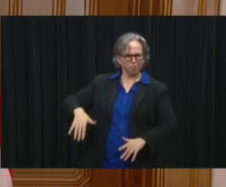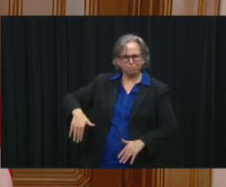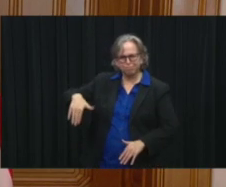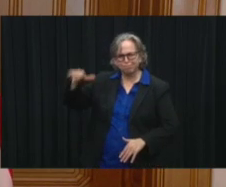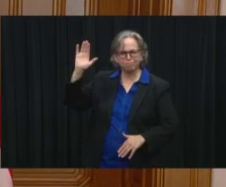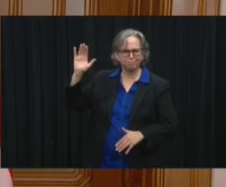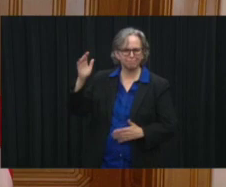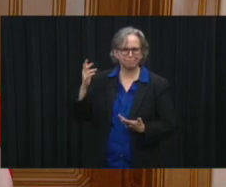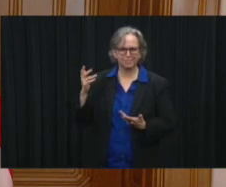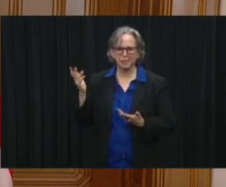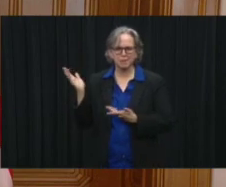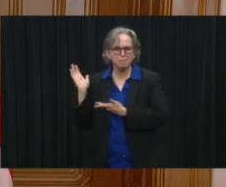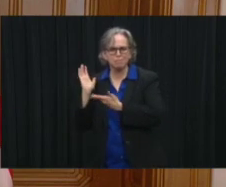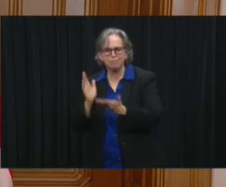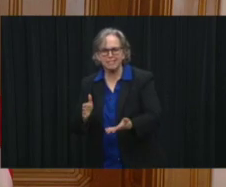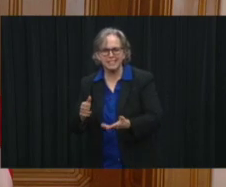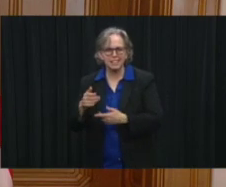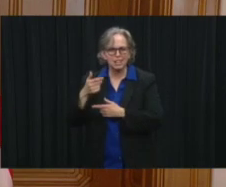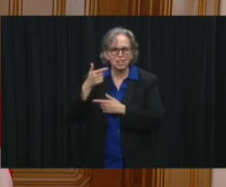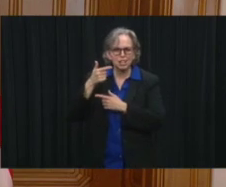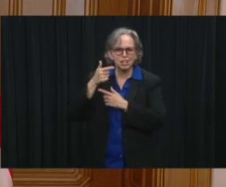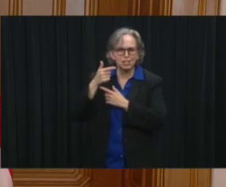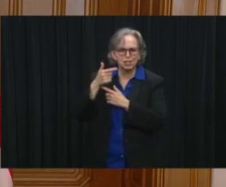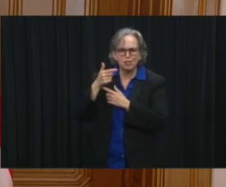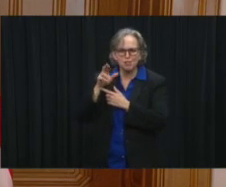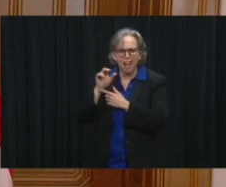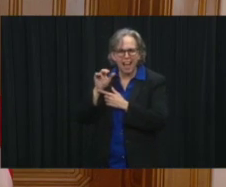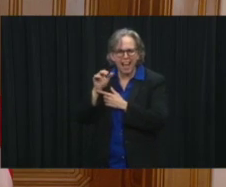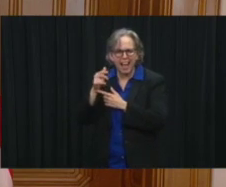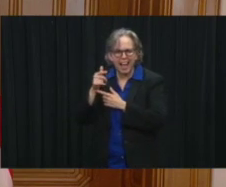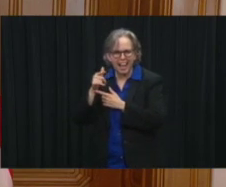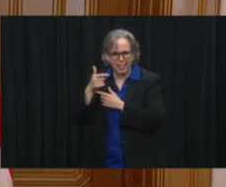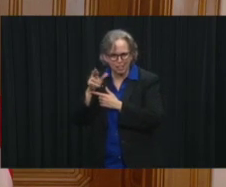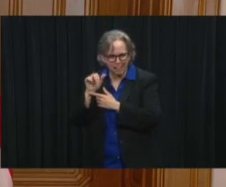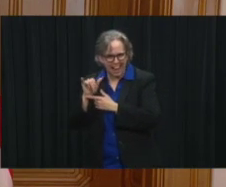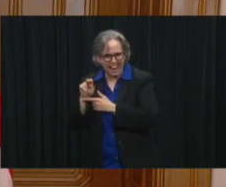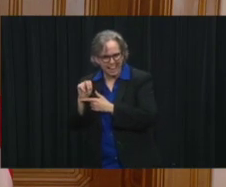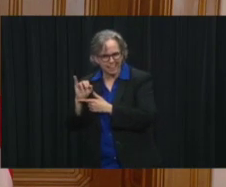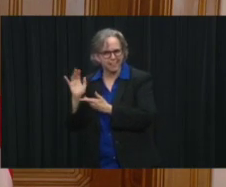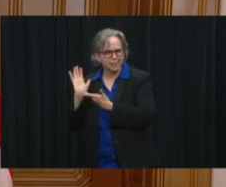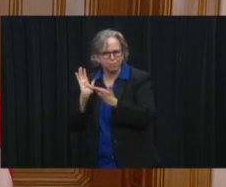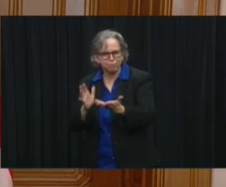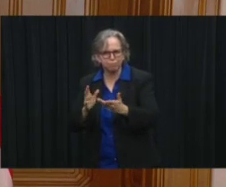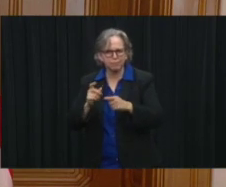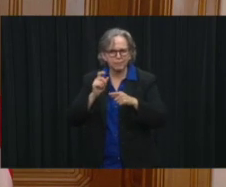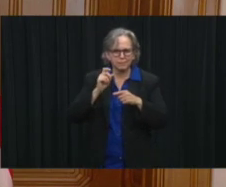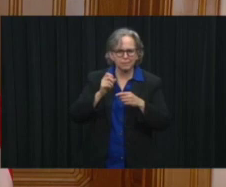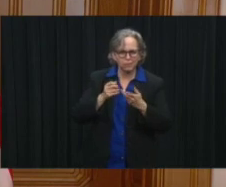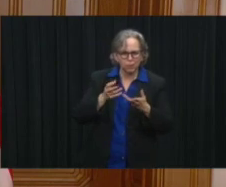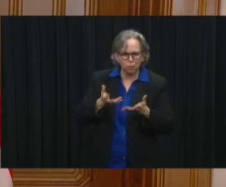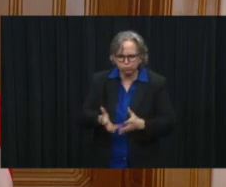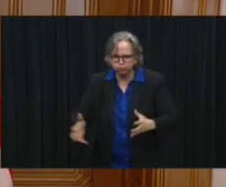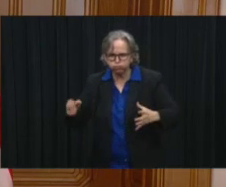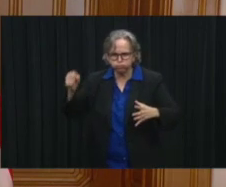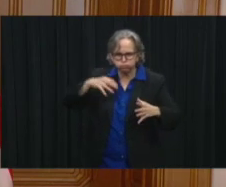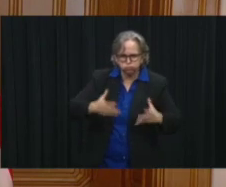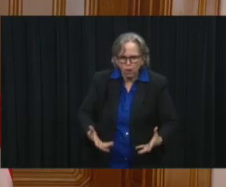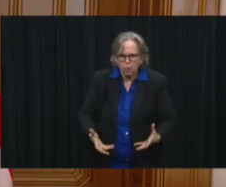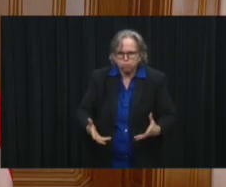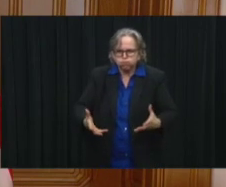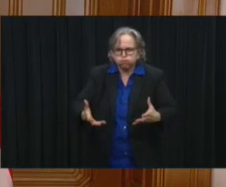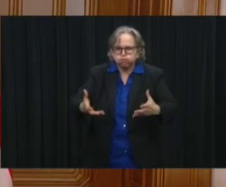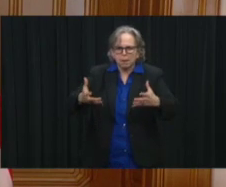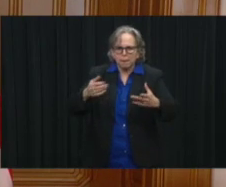in grain to the elevator when he was growing up, and my grandparents and my parents spotted him and